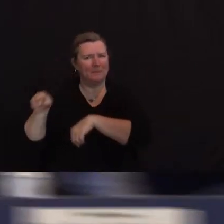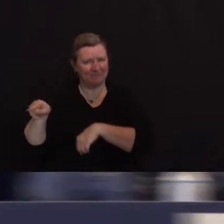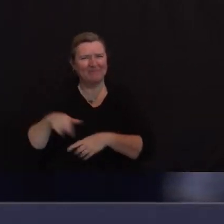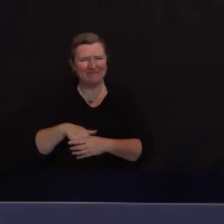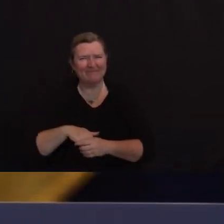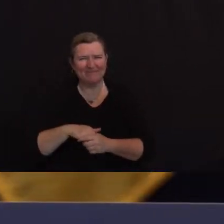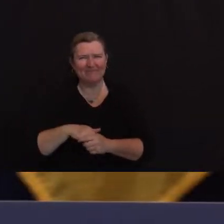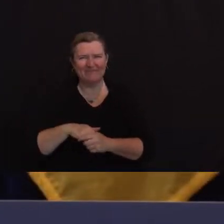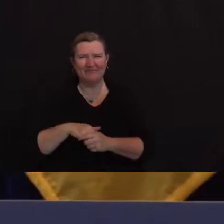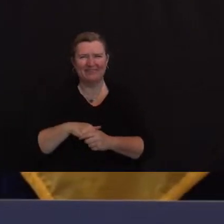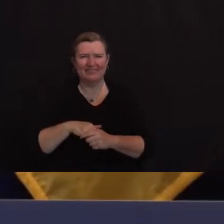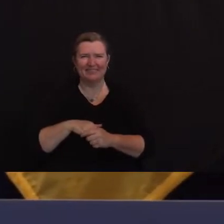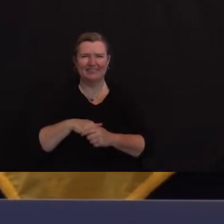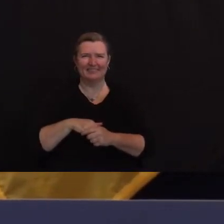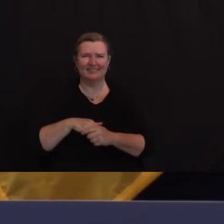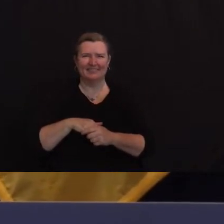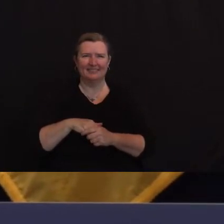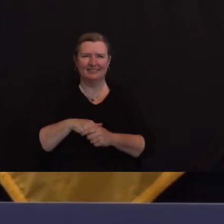Let's go right now.